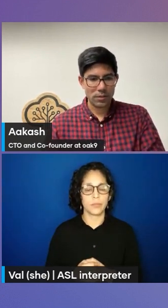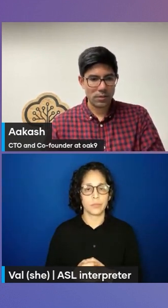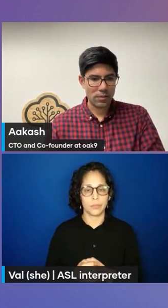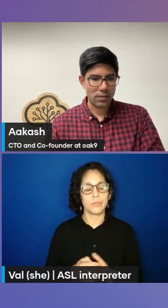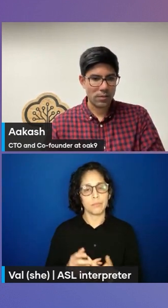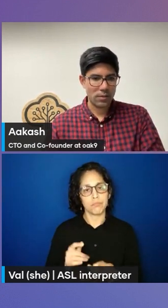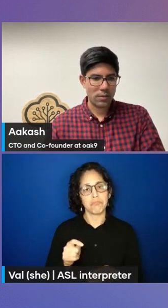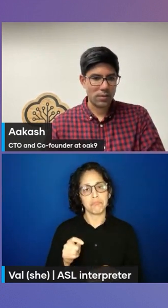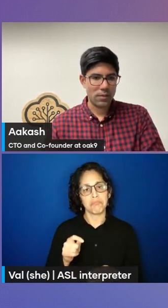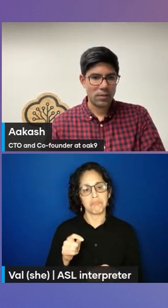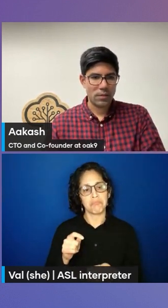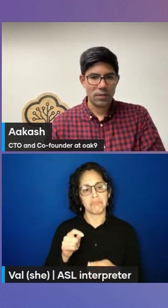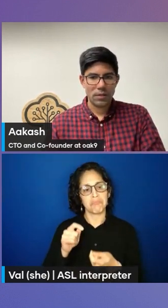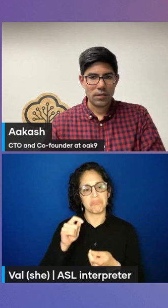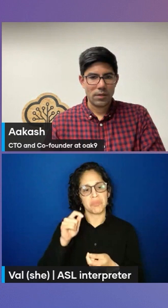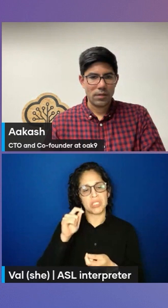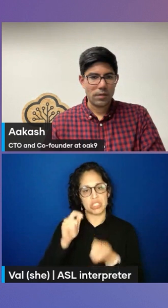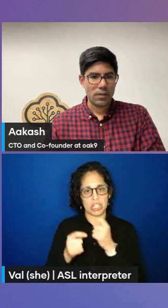change.